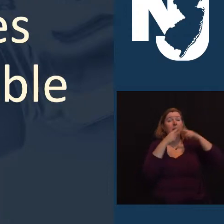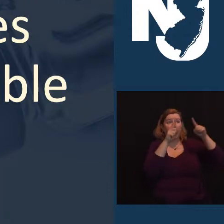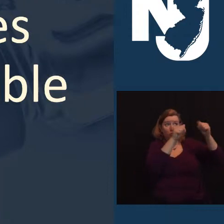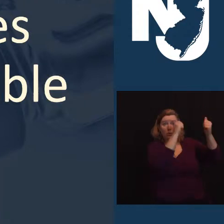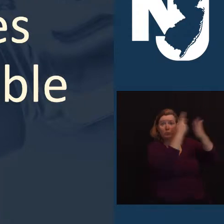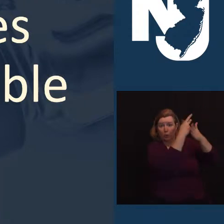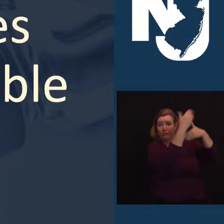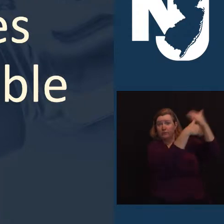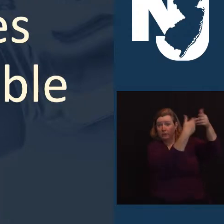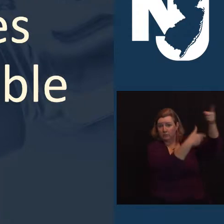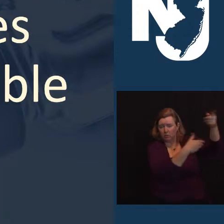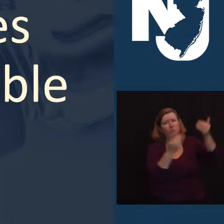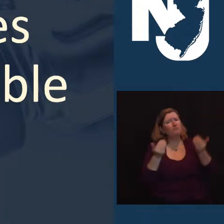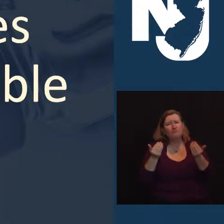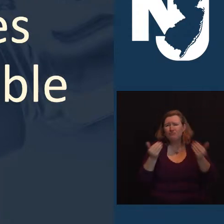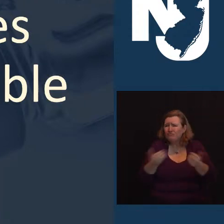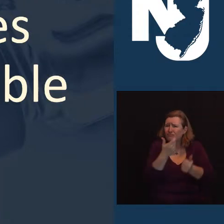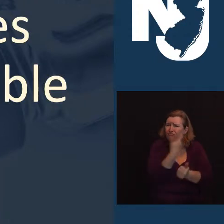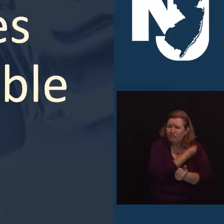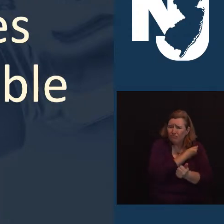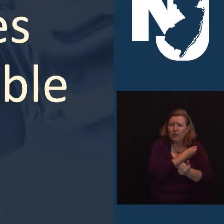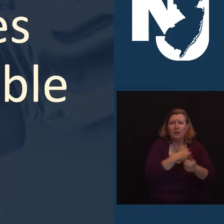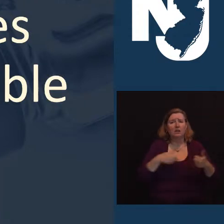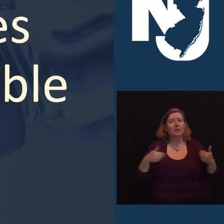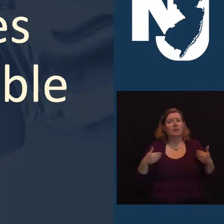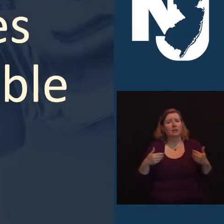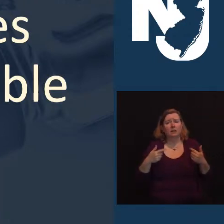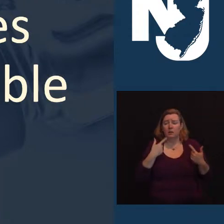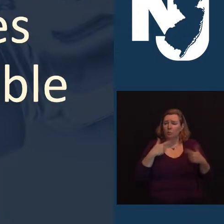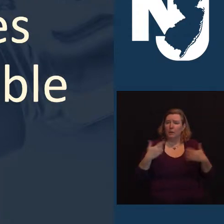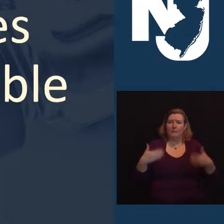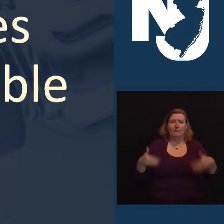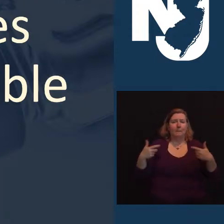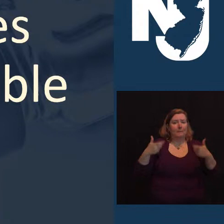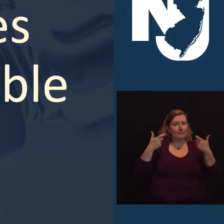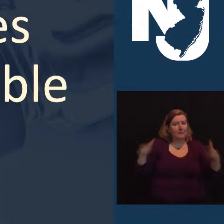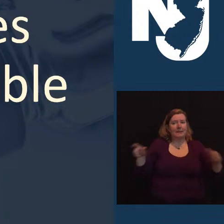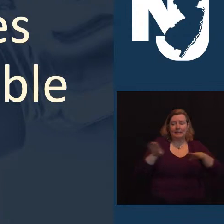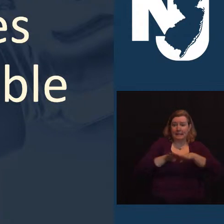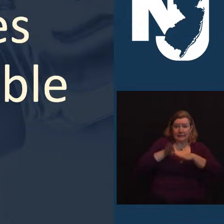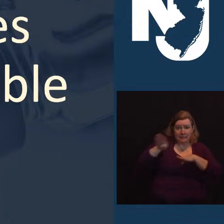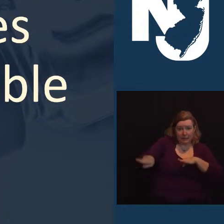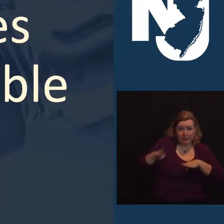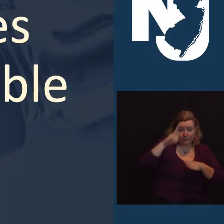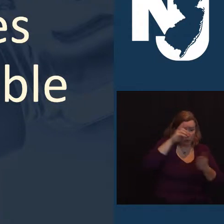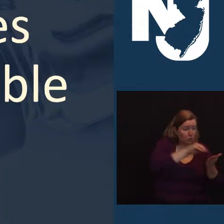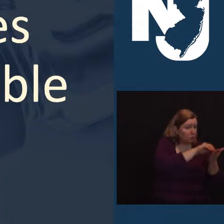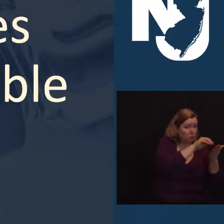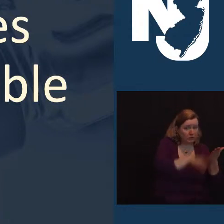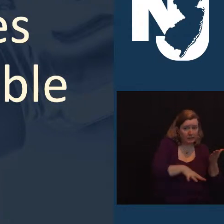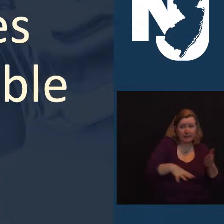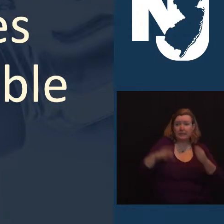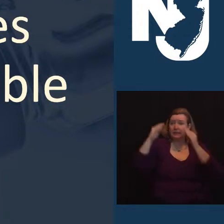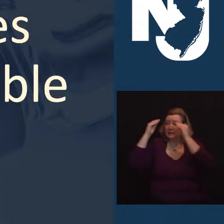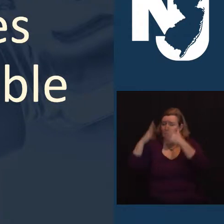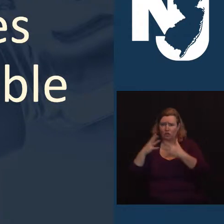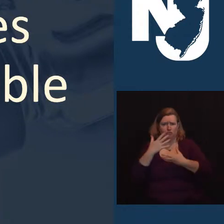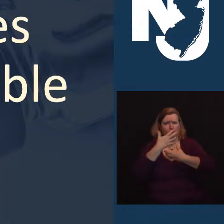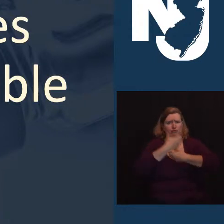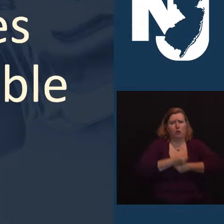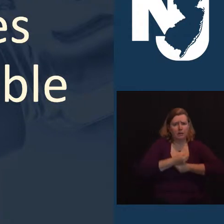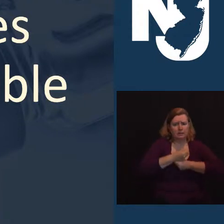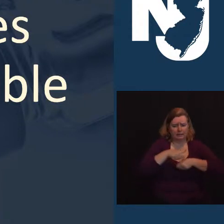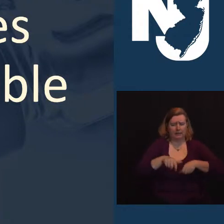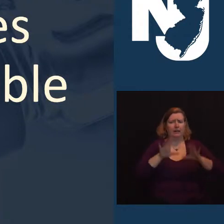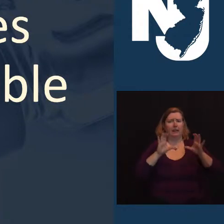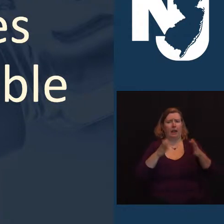do so. This will be a big step that will allow for students and educators to feel more confident in being in their classrooms for the remainder of